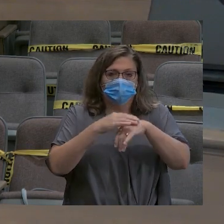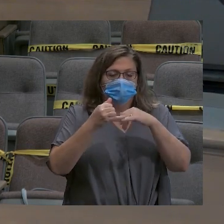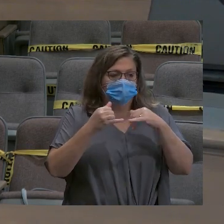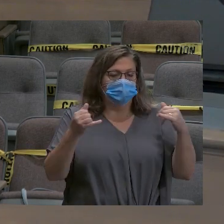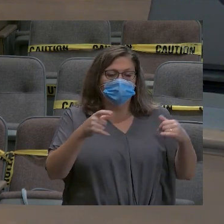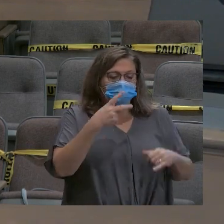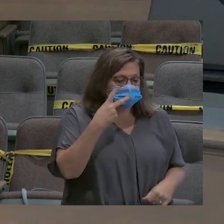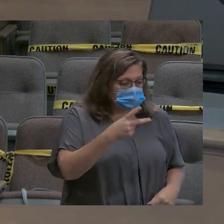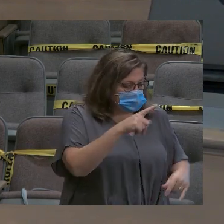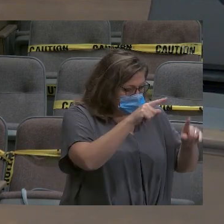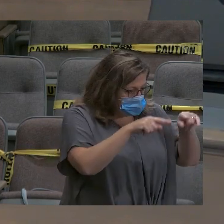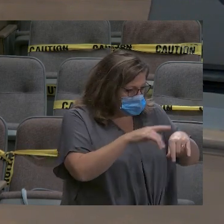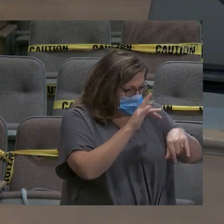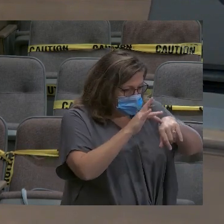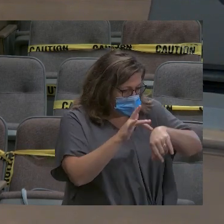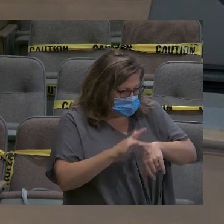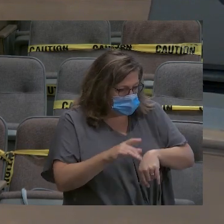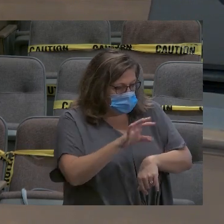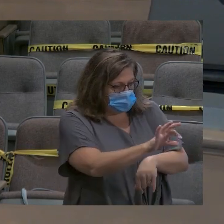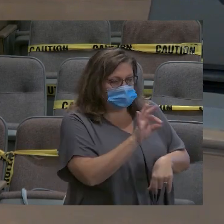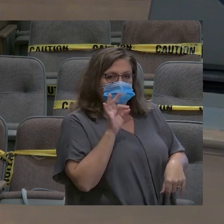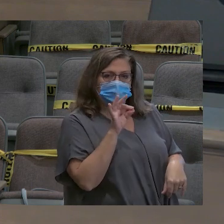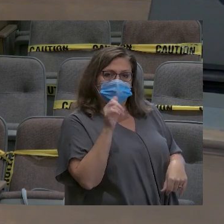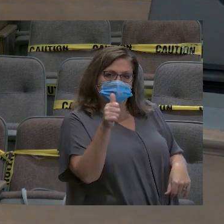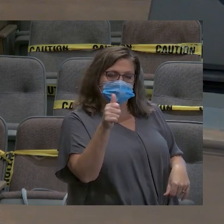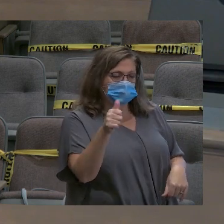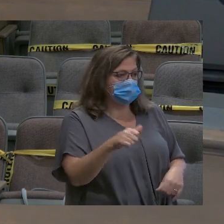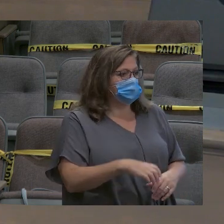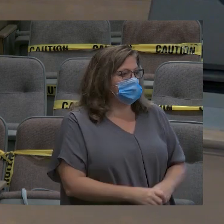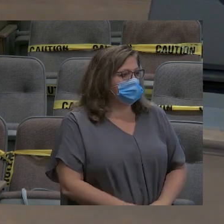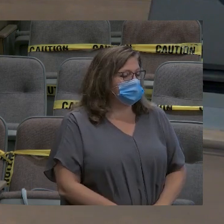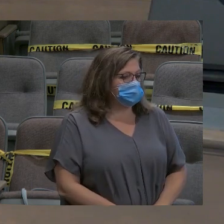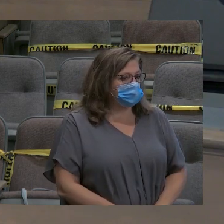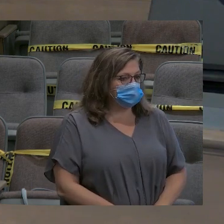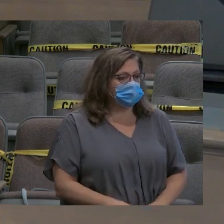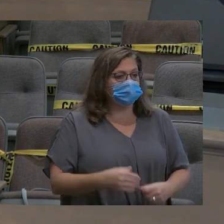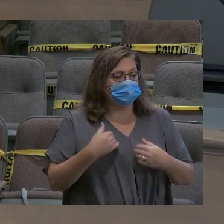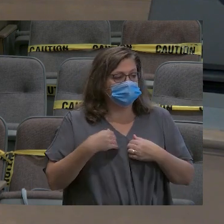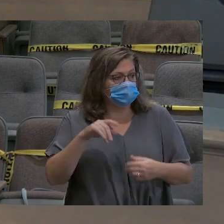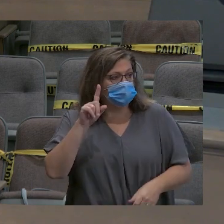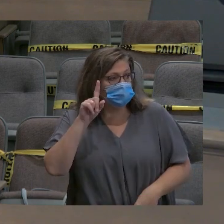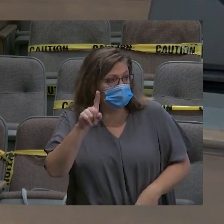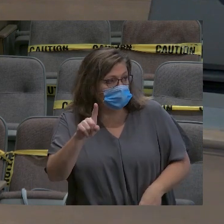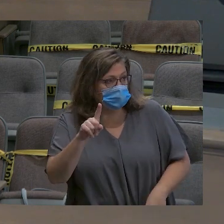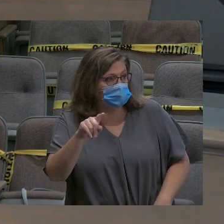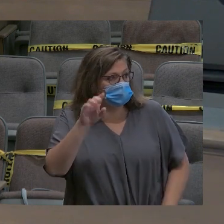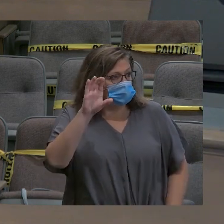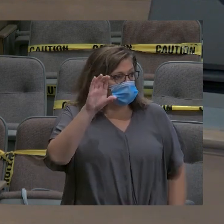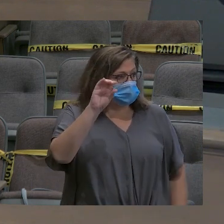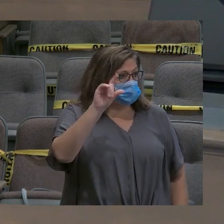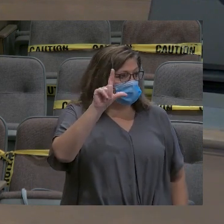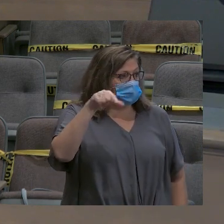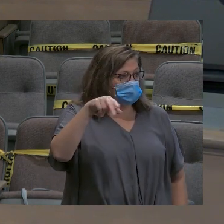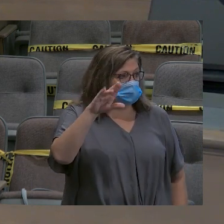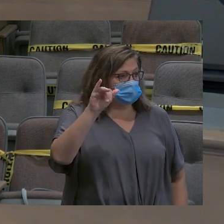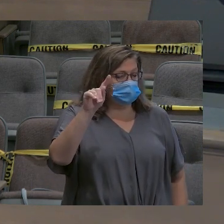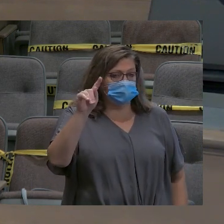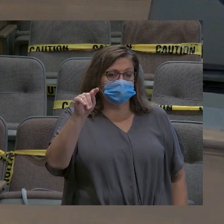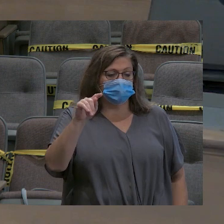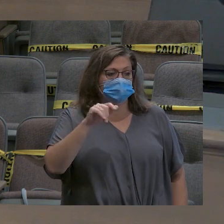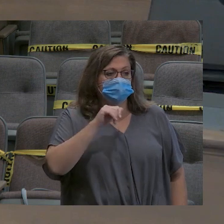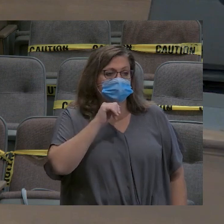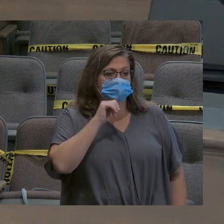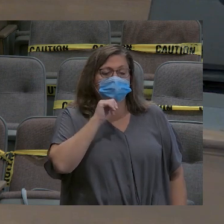available appointments, and you can make your own selection. There's one exception. Currently, Colquitt County is not set up for making